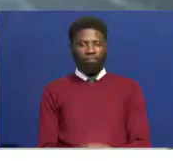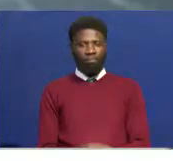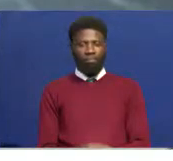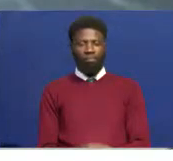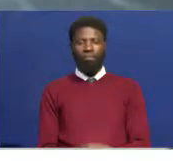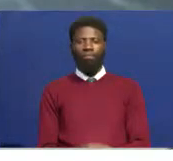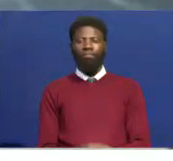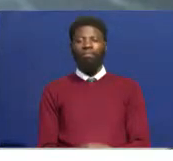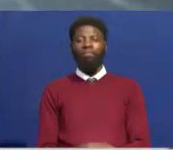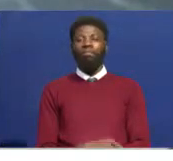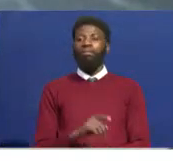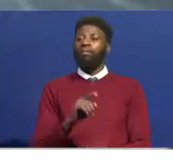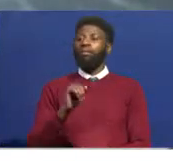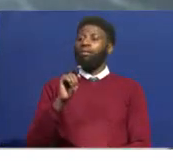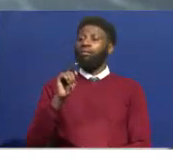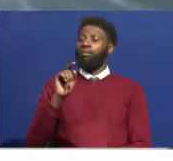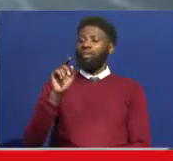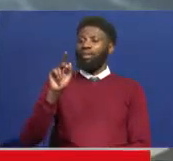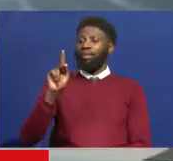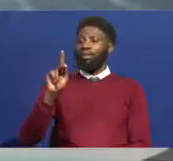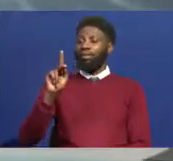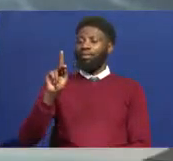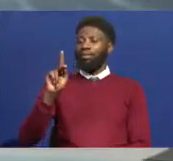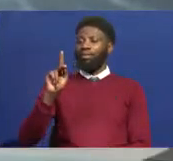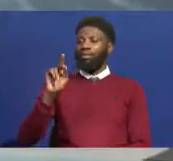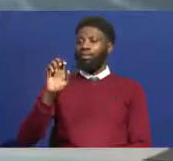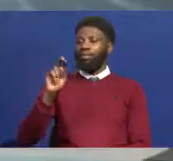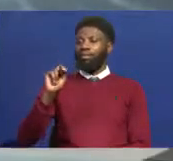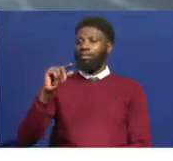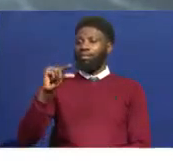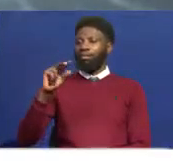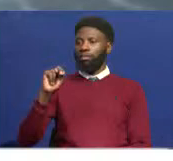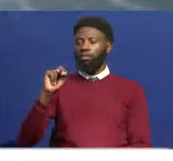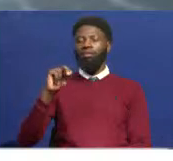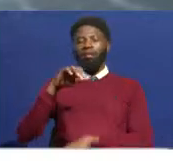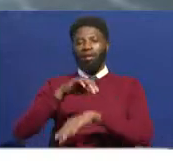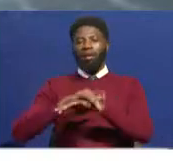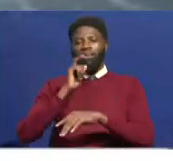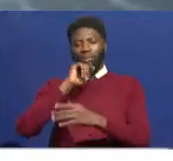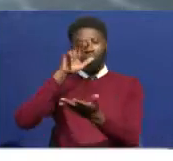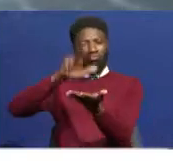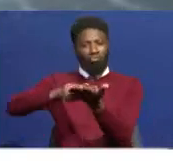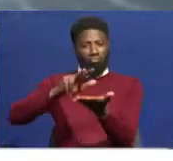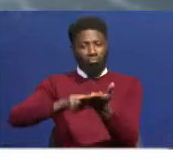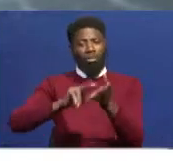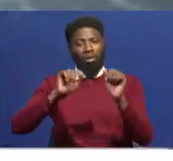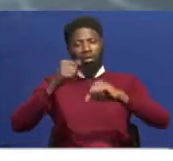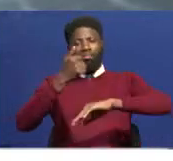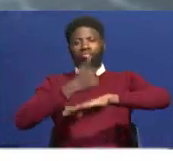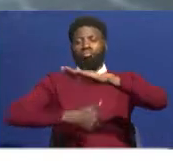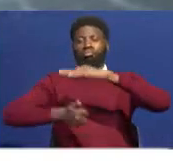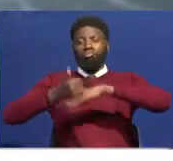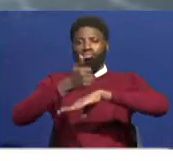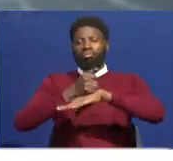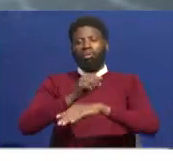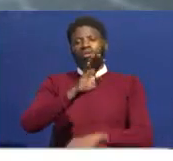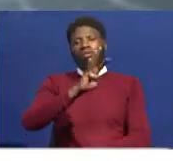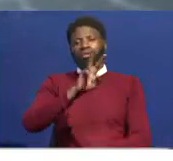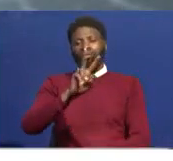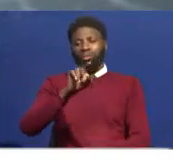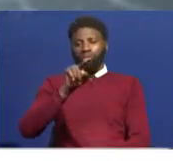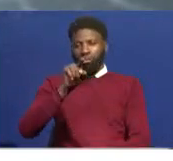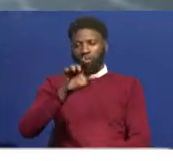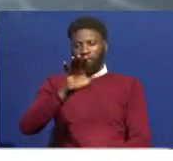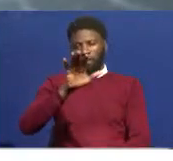The Kenya Electricity Generation Company, KenGen, has secured approvals to set up a 42.5 megawatt